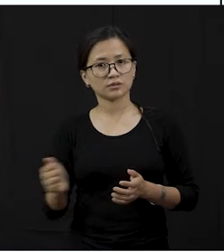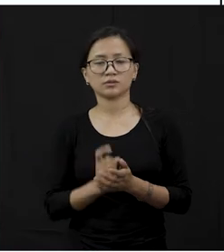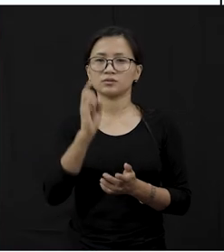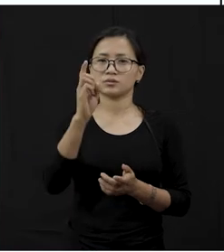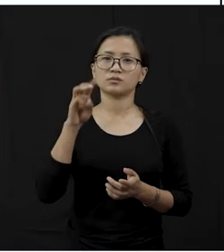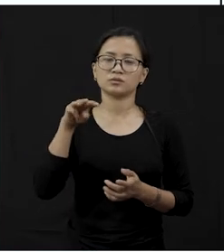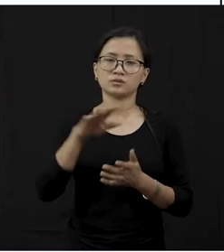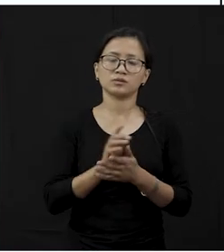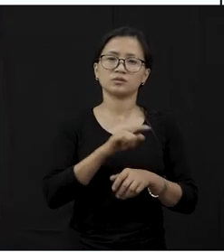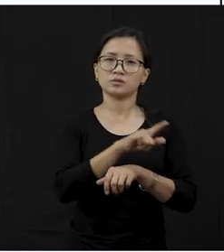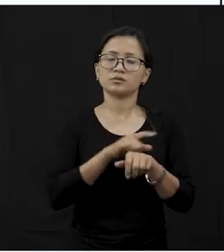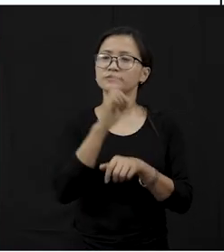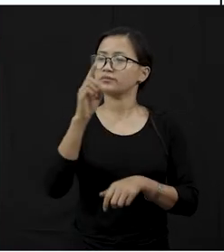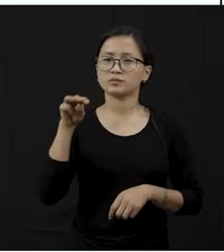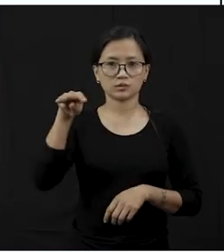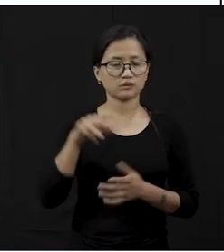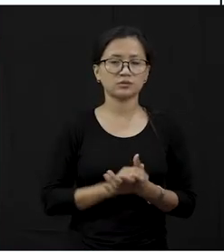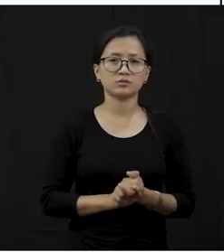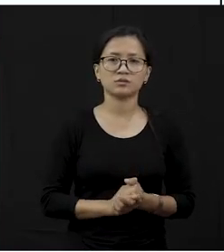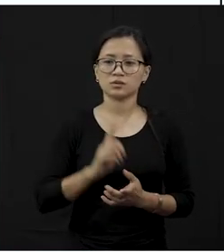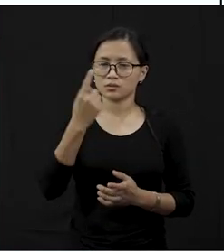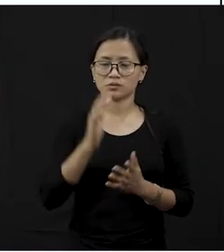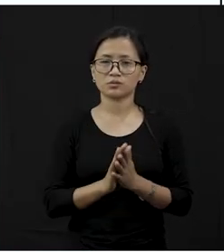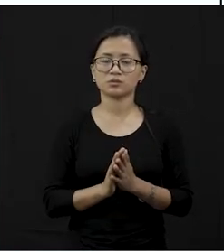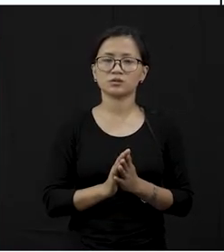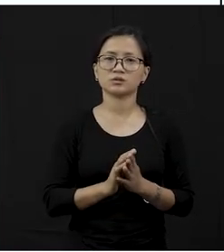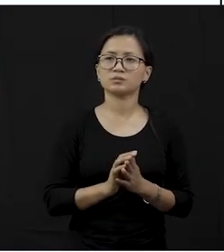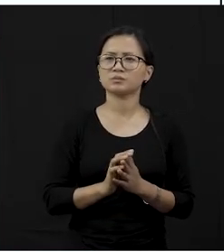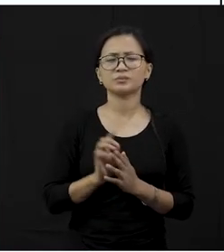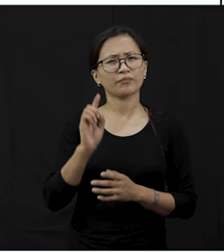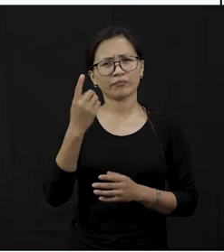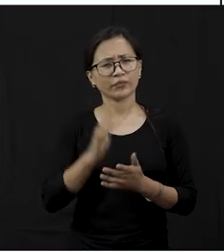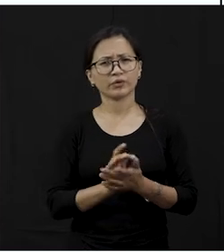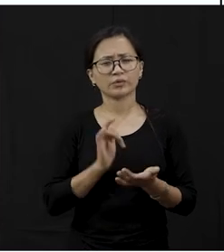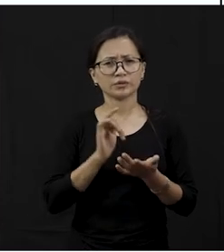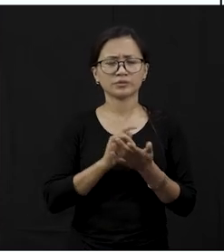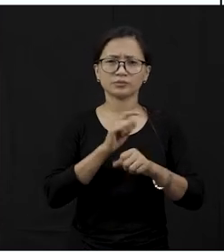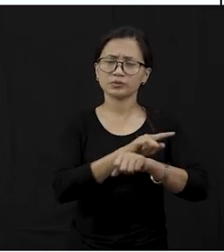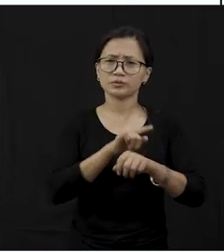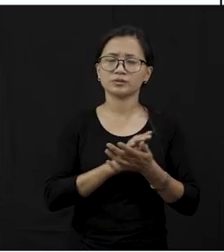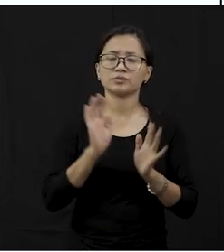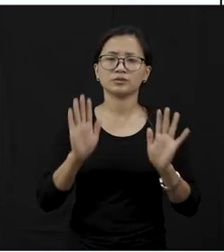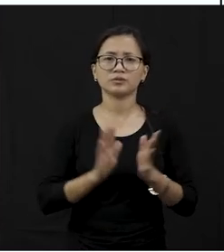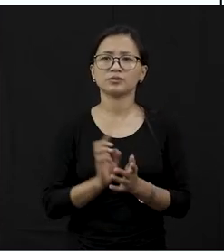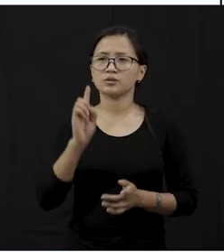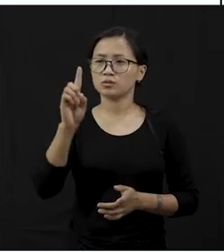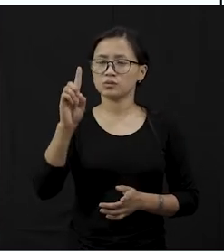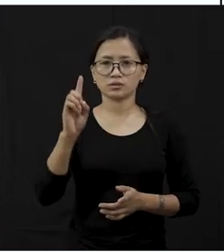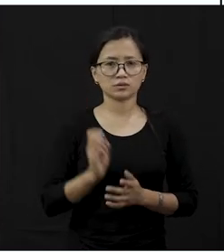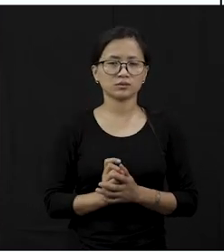thousands, that is called your thousand burits. So in one burit you have three places, that is ones, tens, and